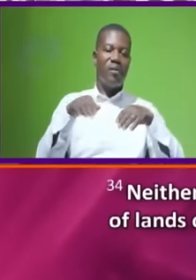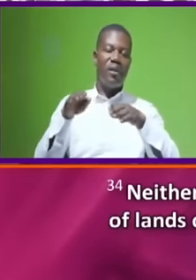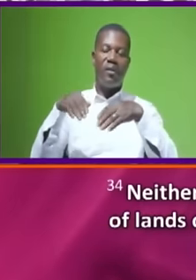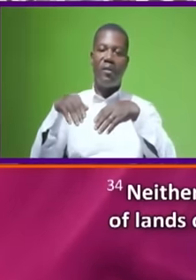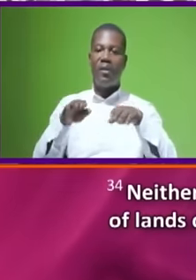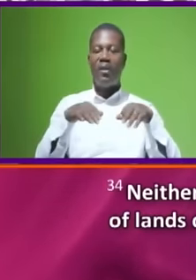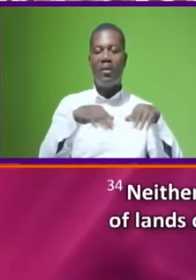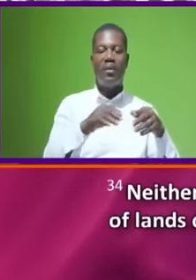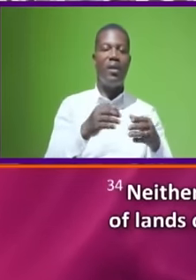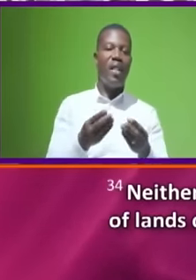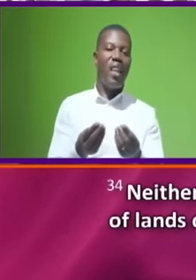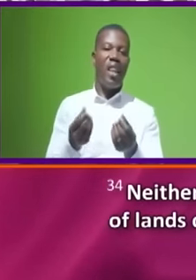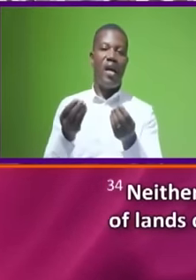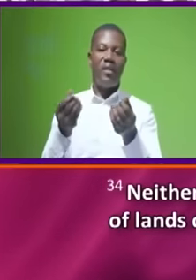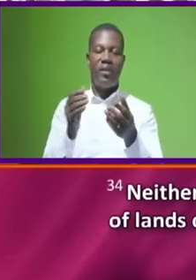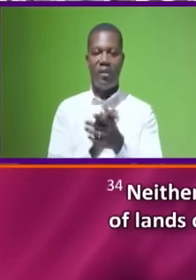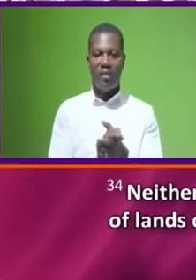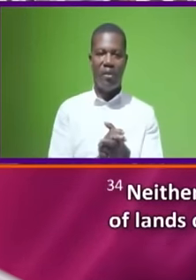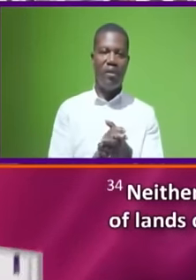They sold their lands.